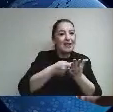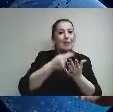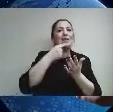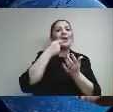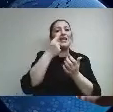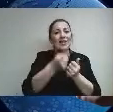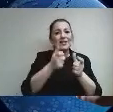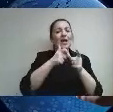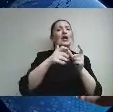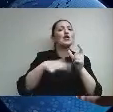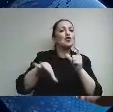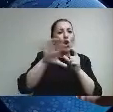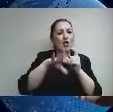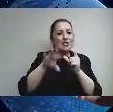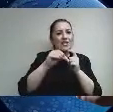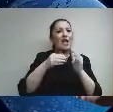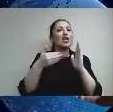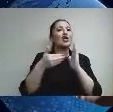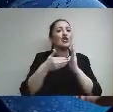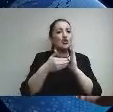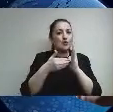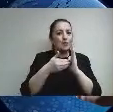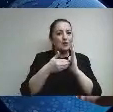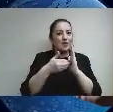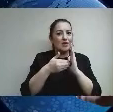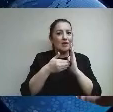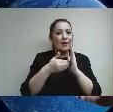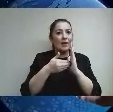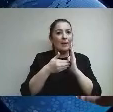else, but uh,